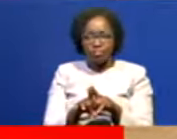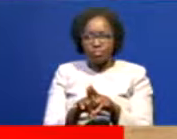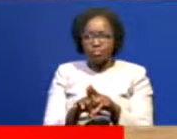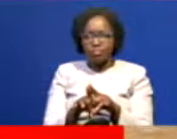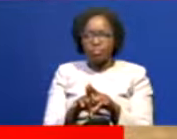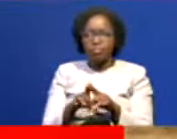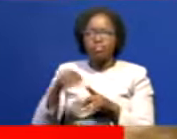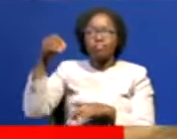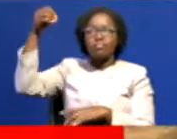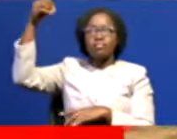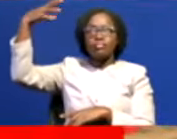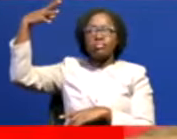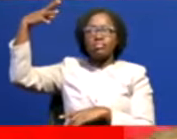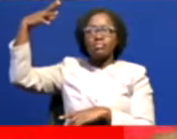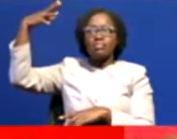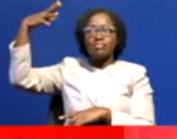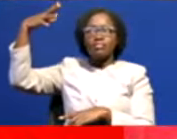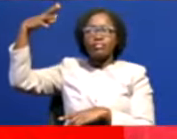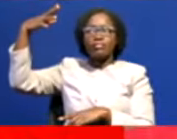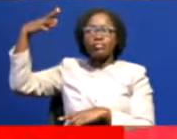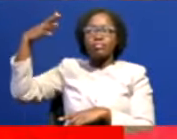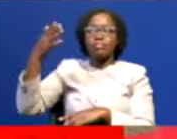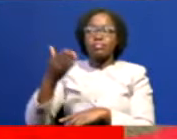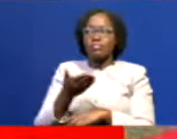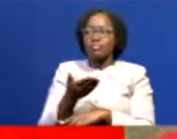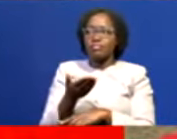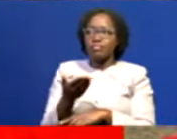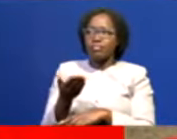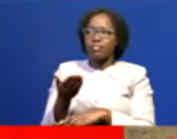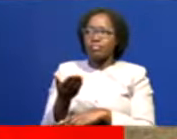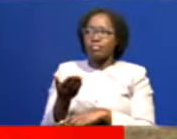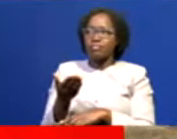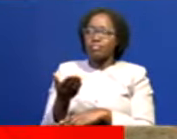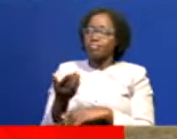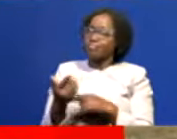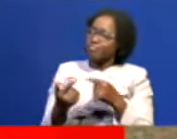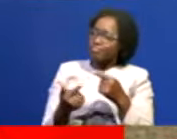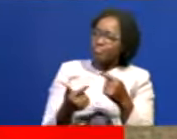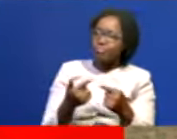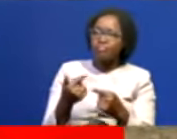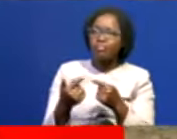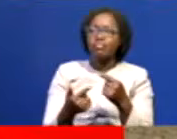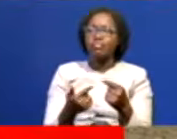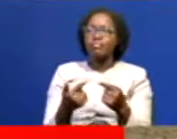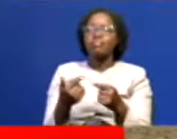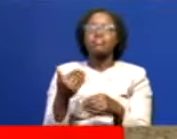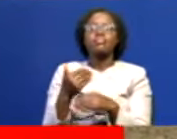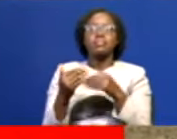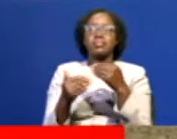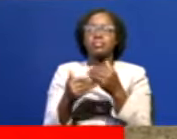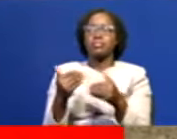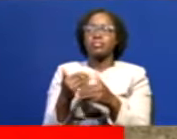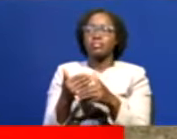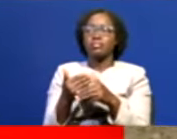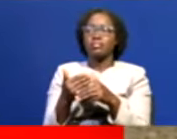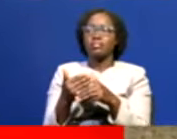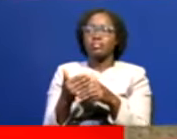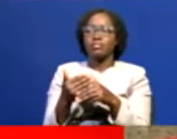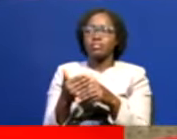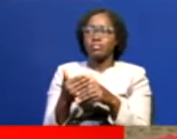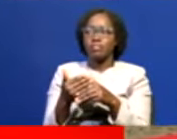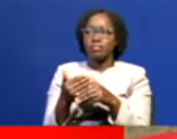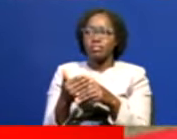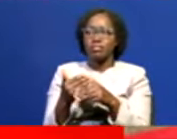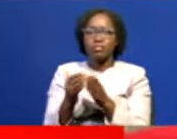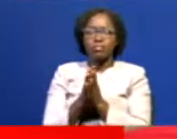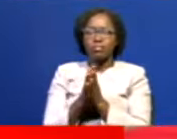the lights. The lights here, right here, are still ongoing when it comes to the construction of this place. And if I